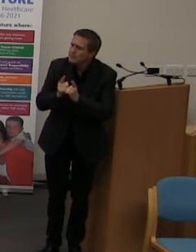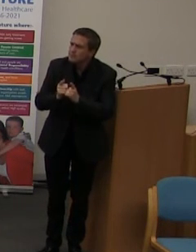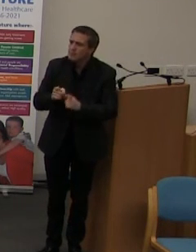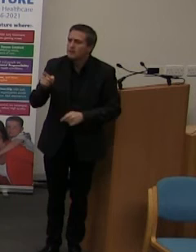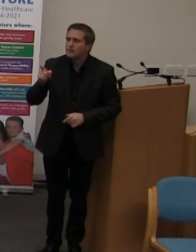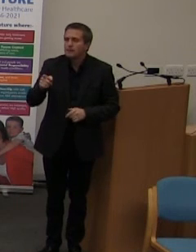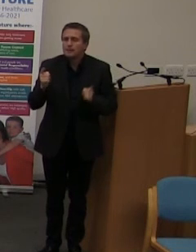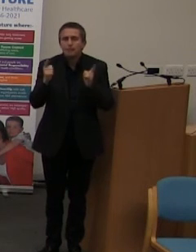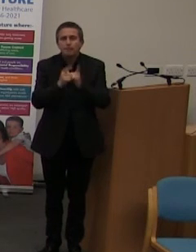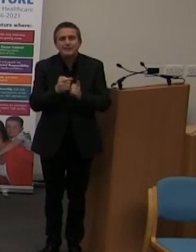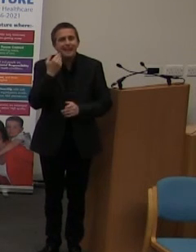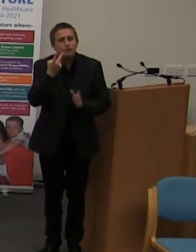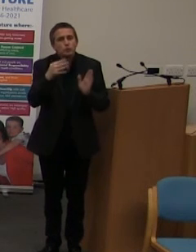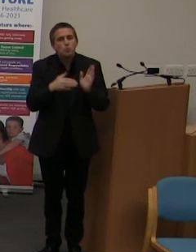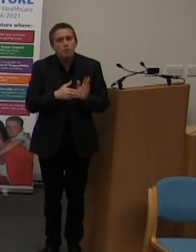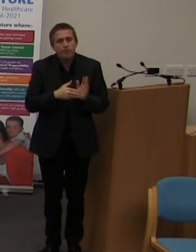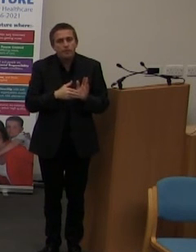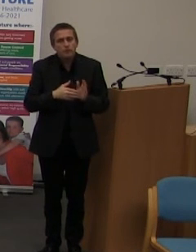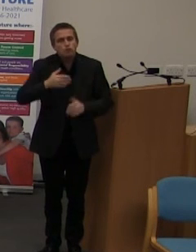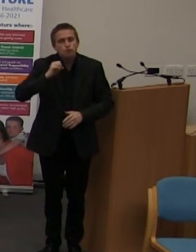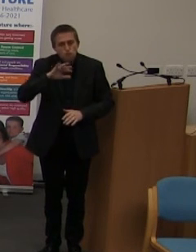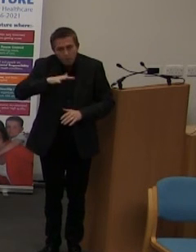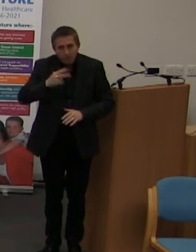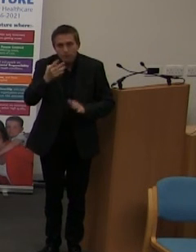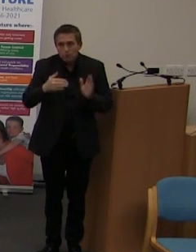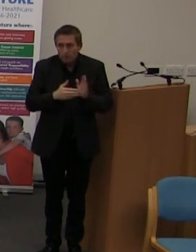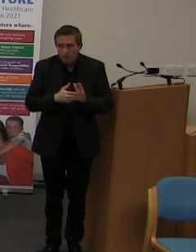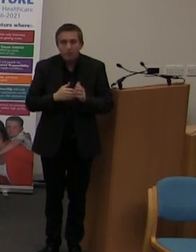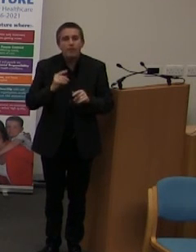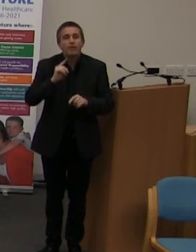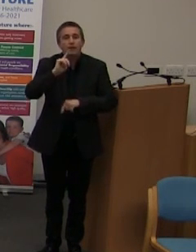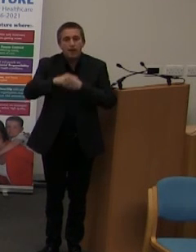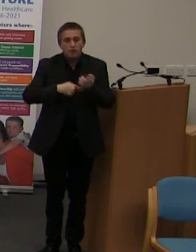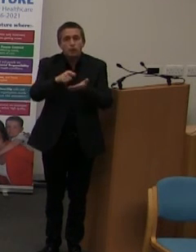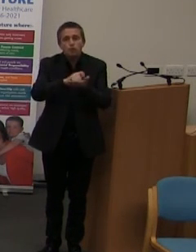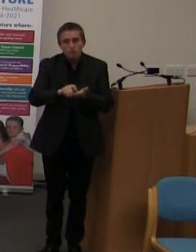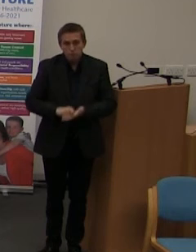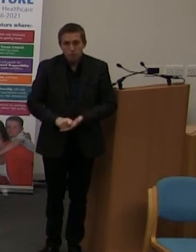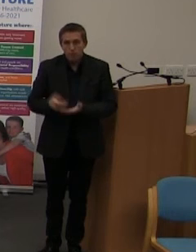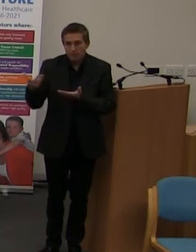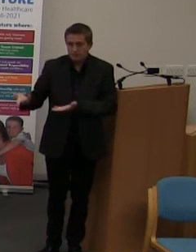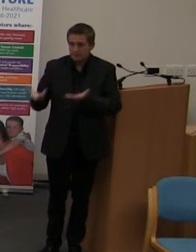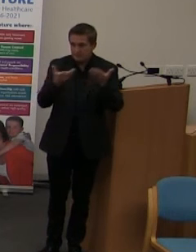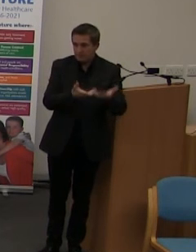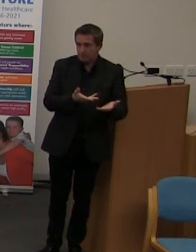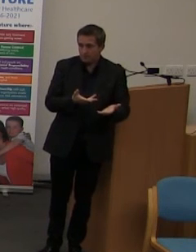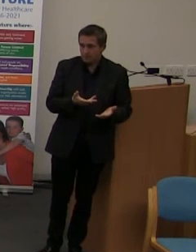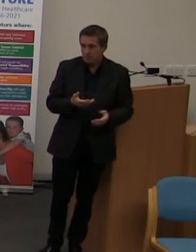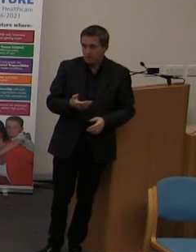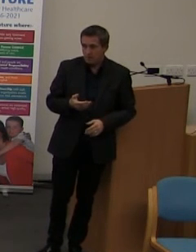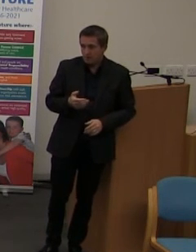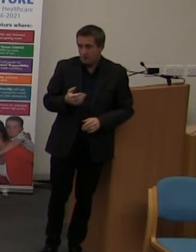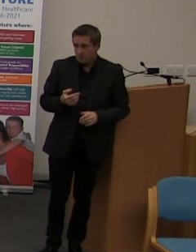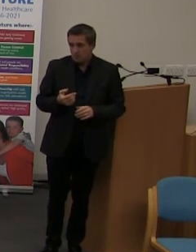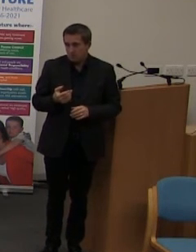meets every 2 months on average, and then there's an annual report that comes to our Clinical Governance Board, which has just been for the